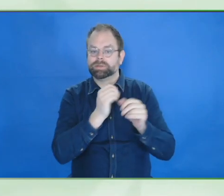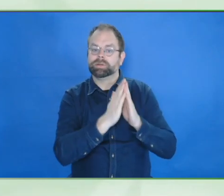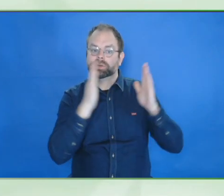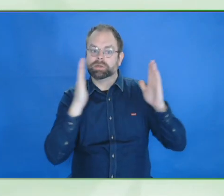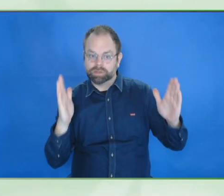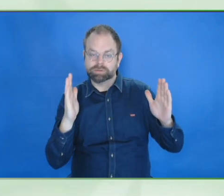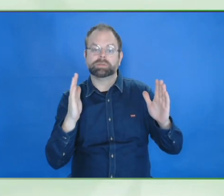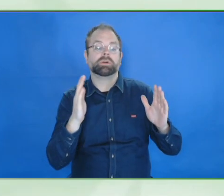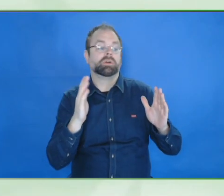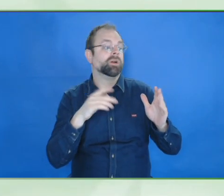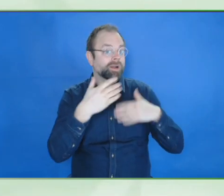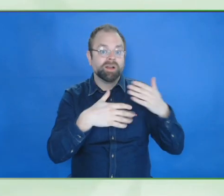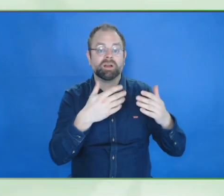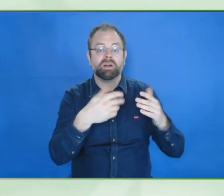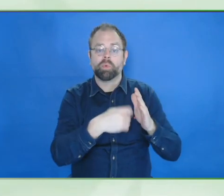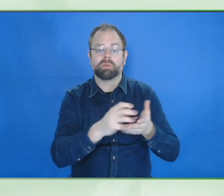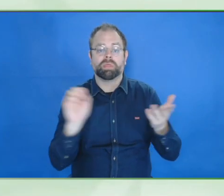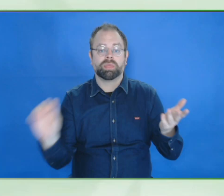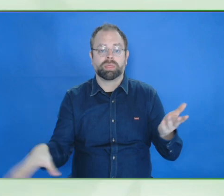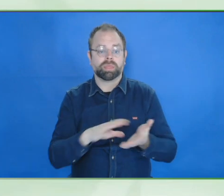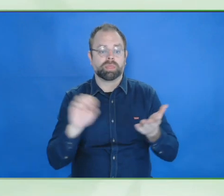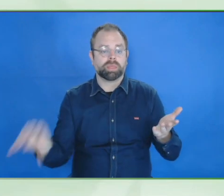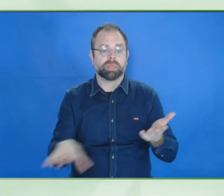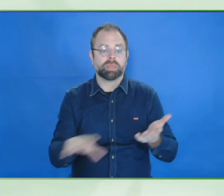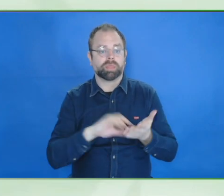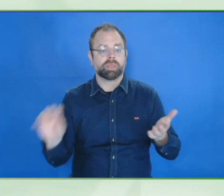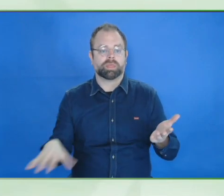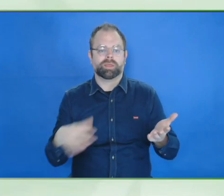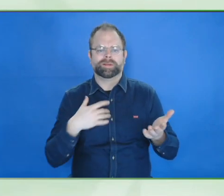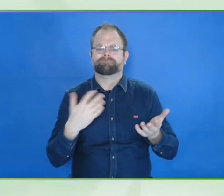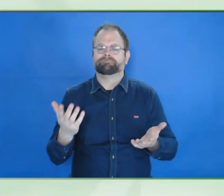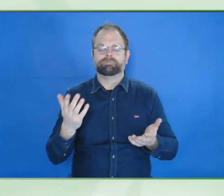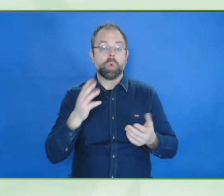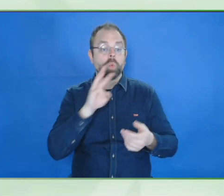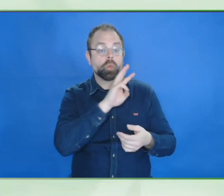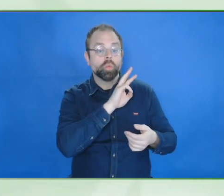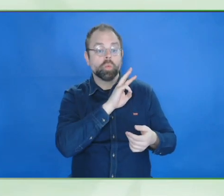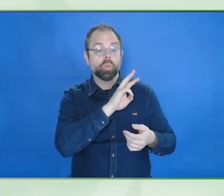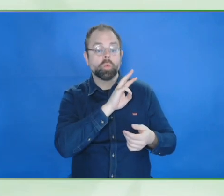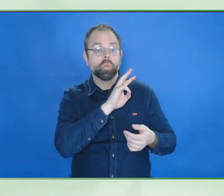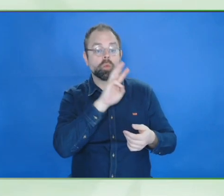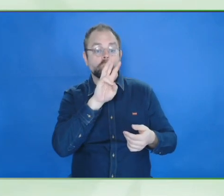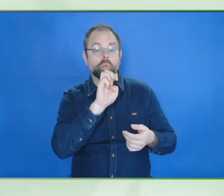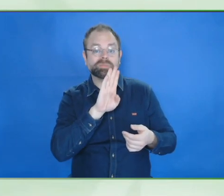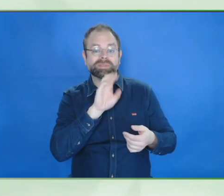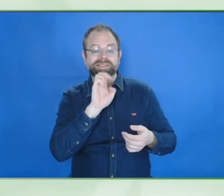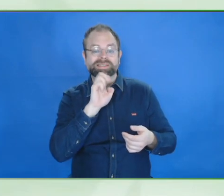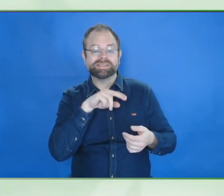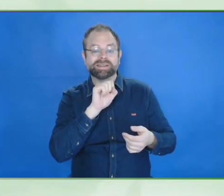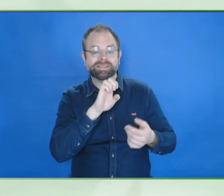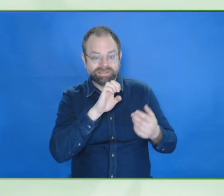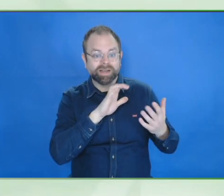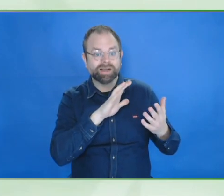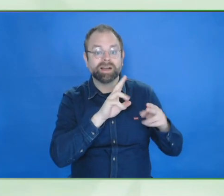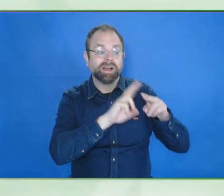years later we had another project with the same topic, with the same issue, and all of them,